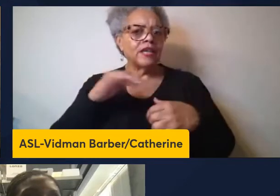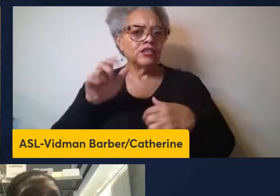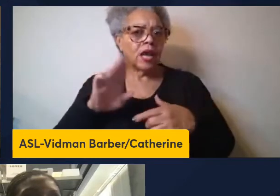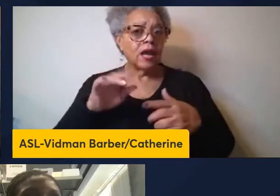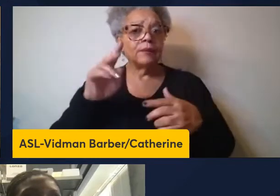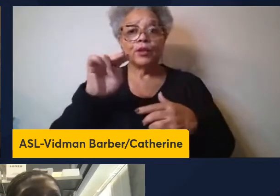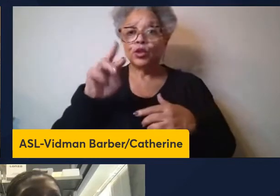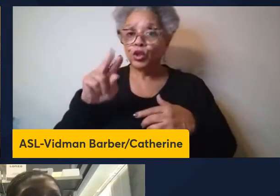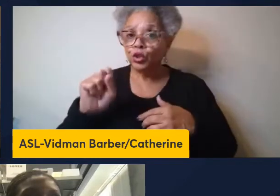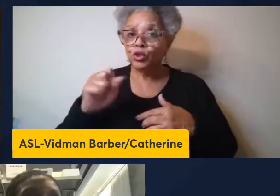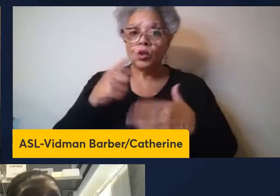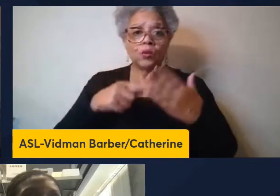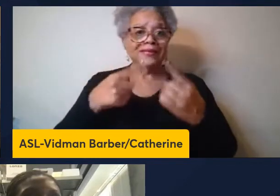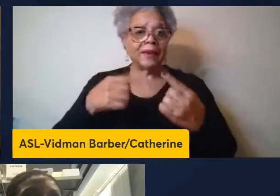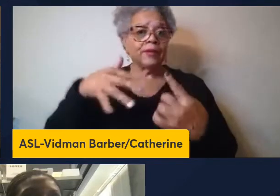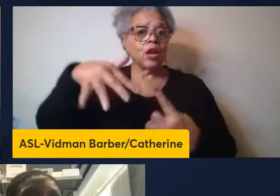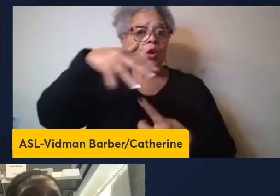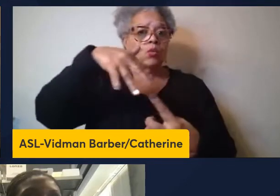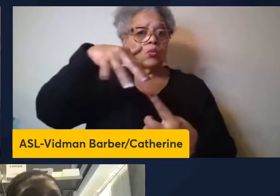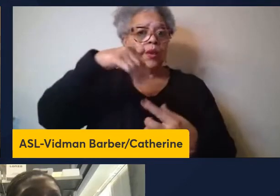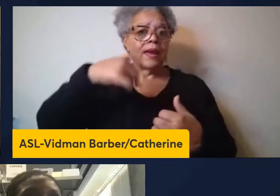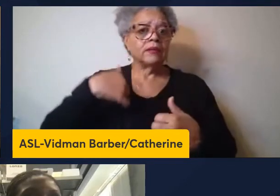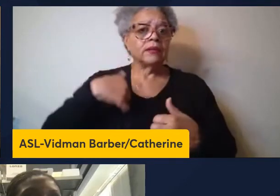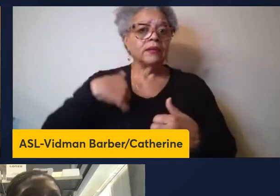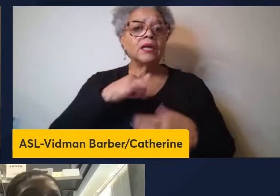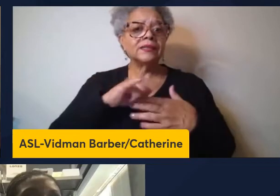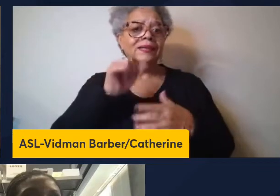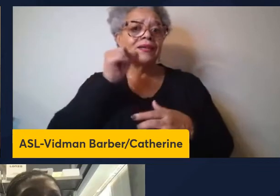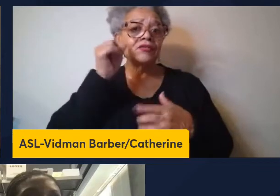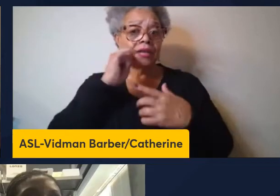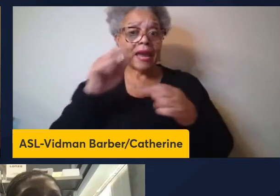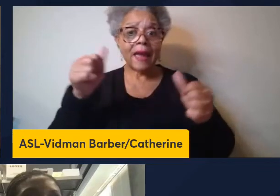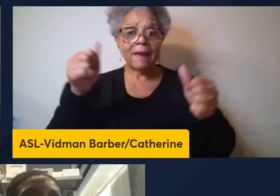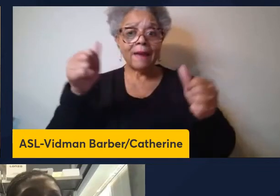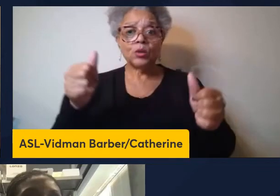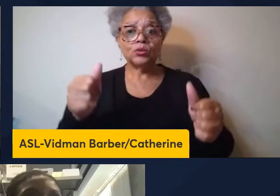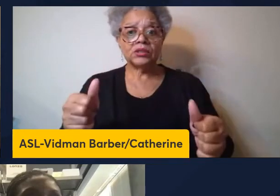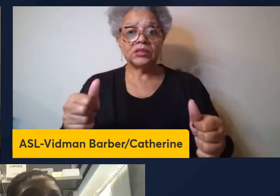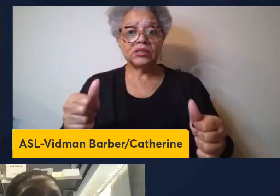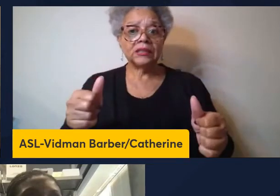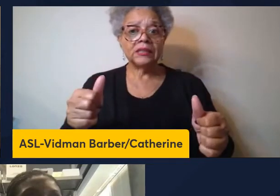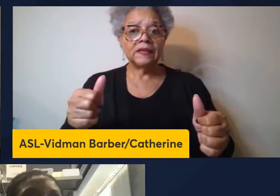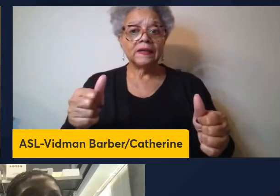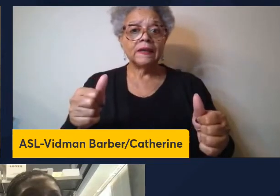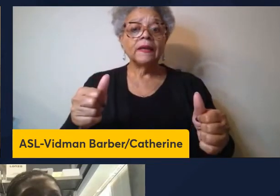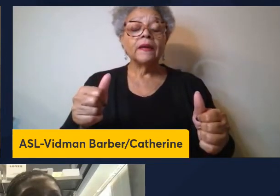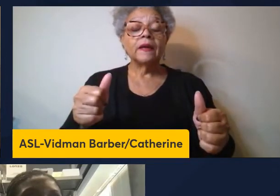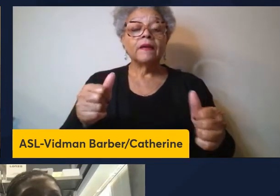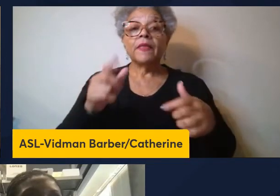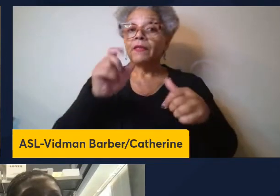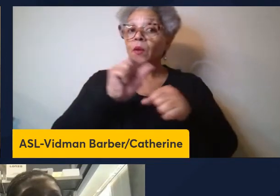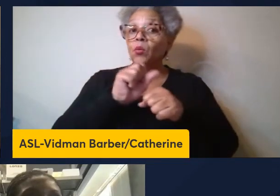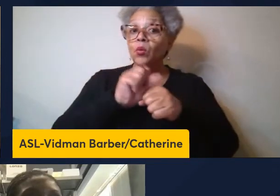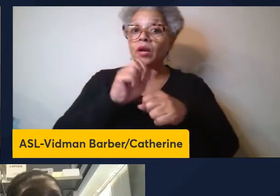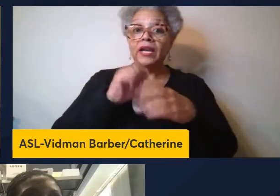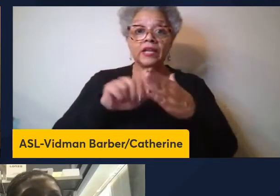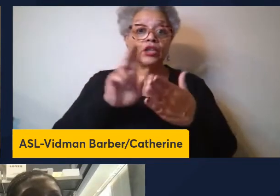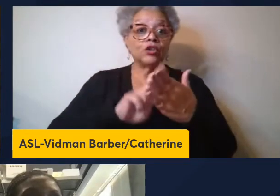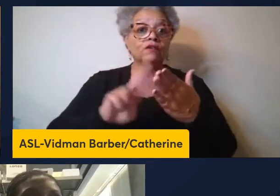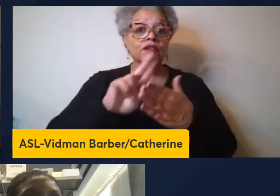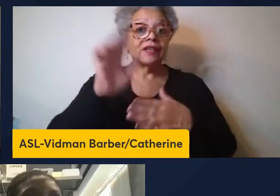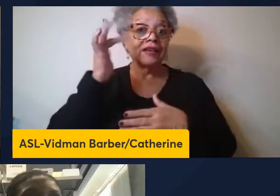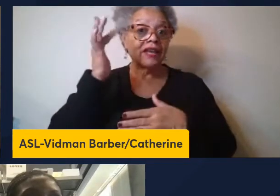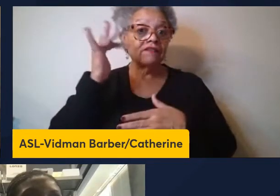us. Yesterday, I made a post about the workers within the University of California system are